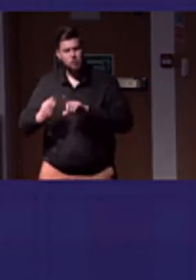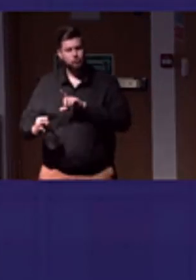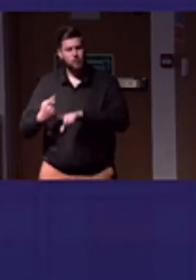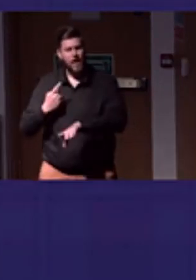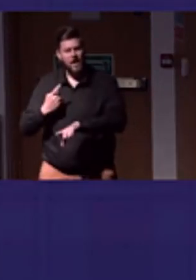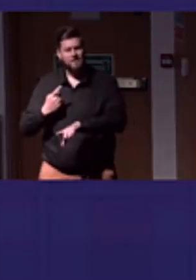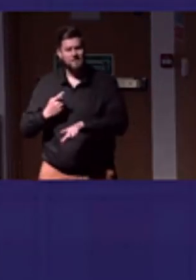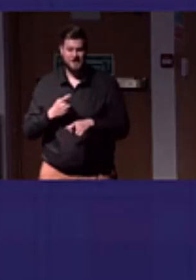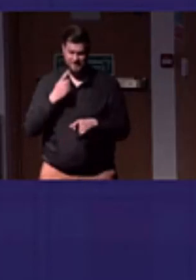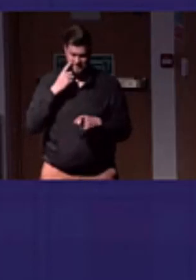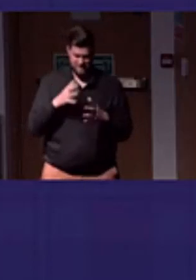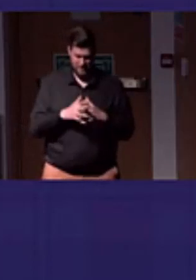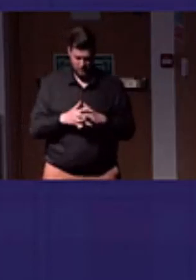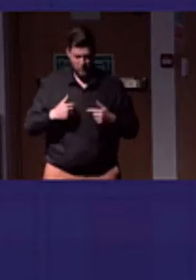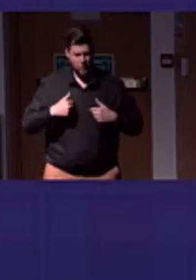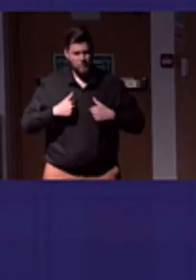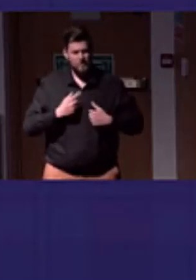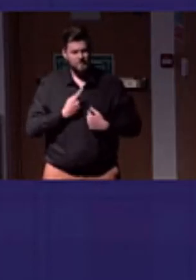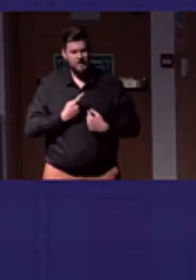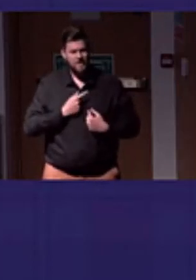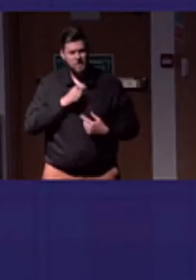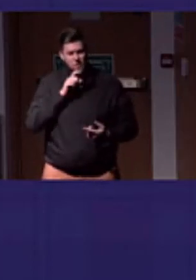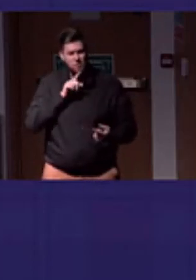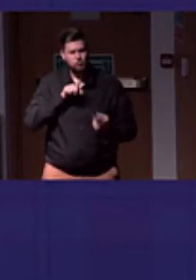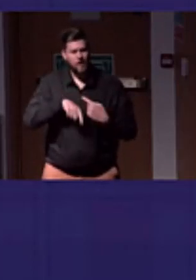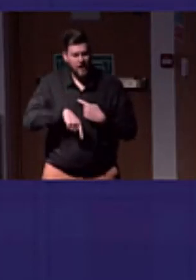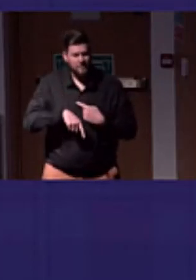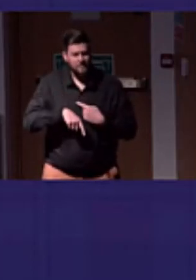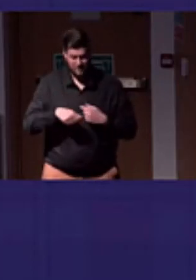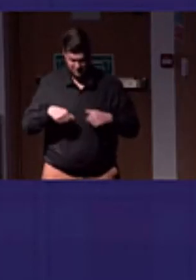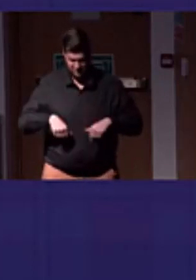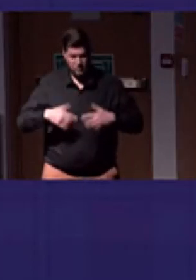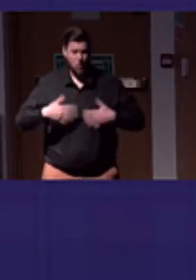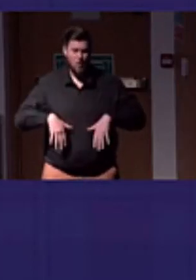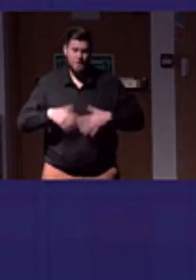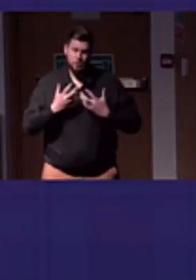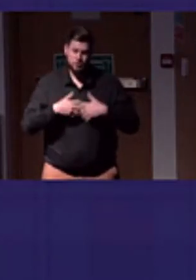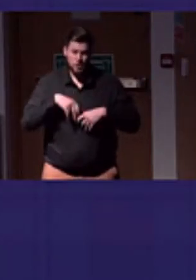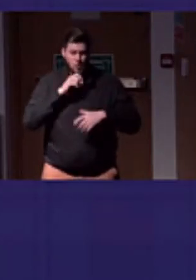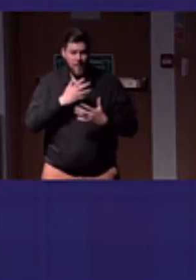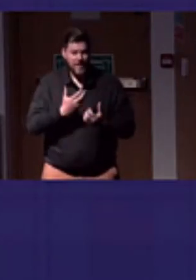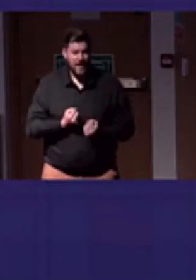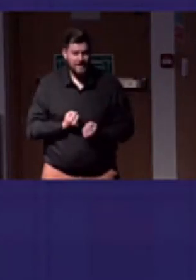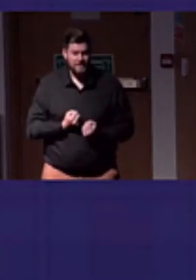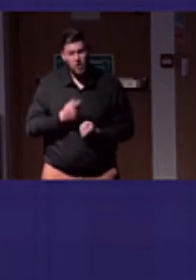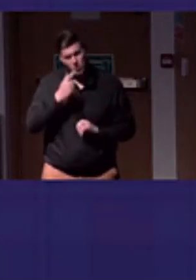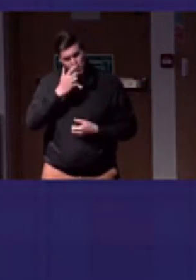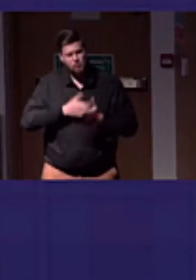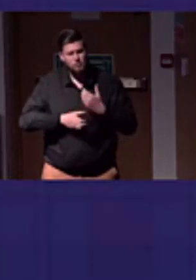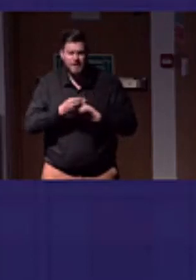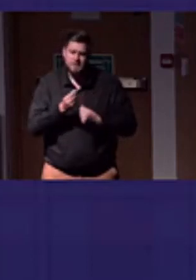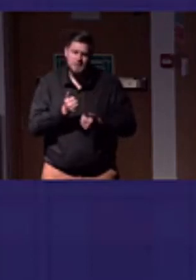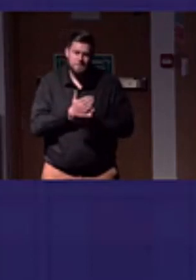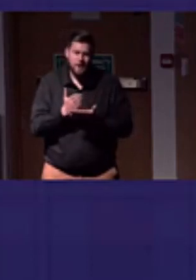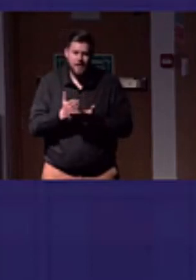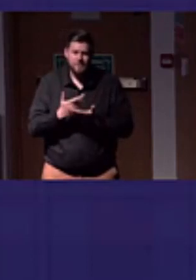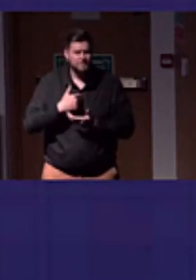this machine. It's the only one you got. You can replace your parts, but you only get this one.